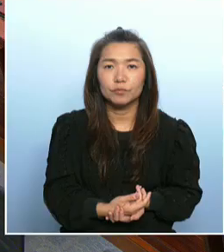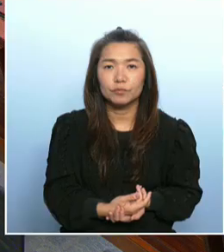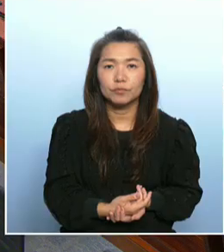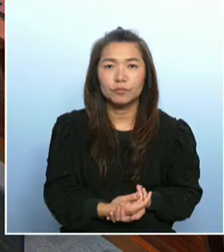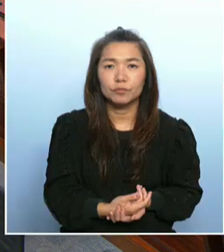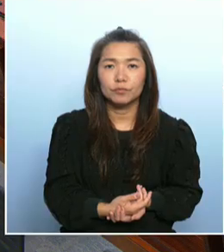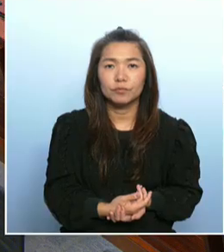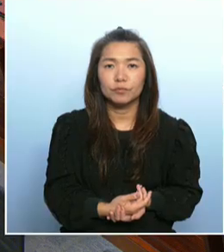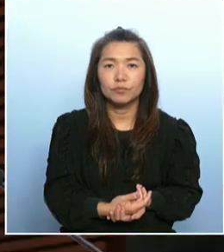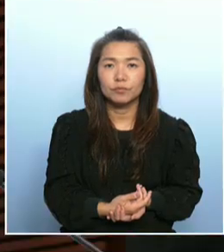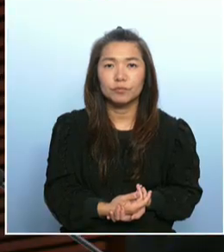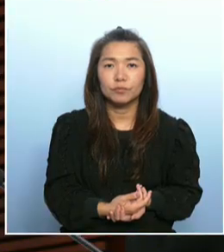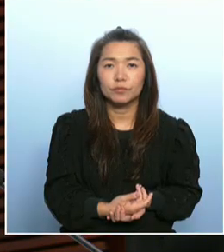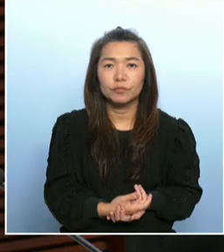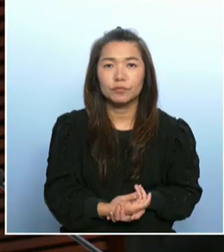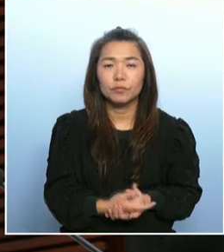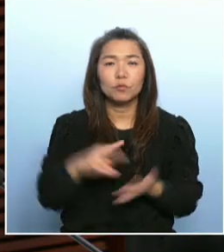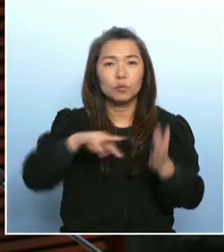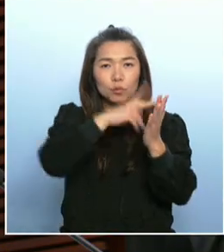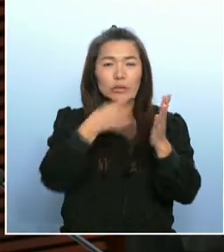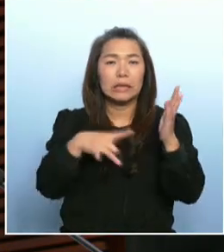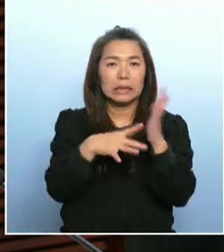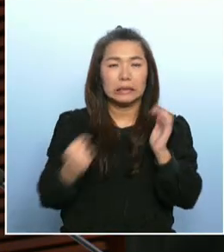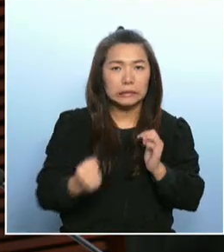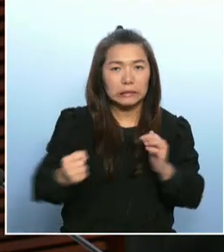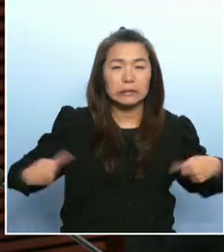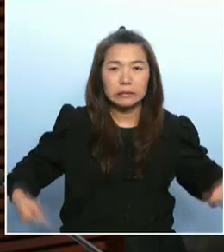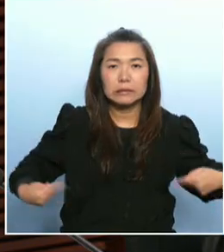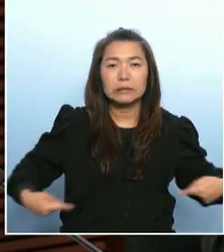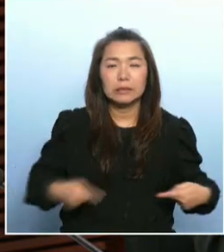Assistant Director, please. Mr. Ng. Thank you. On